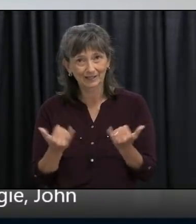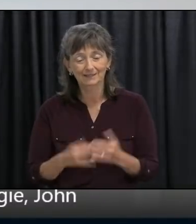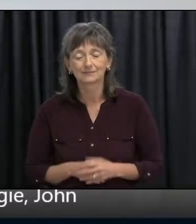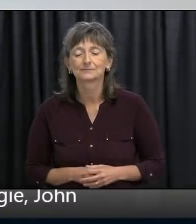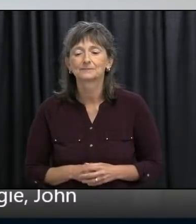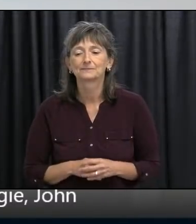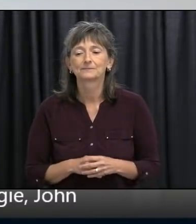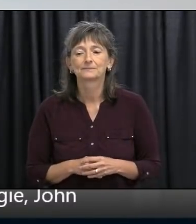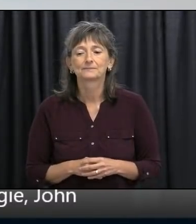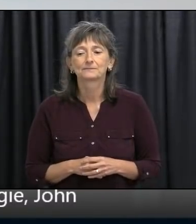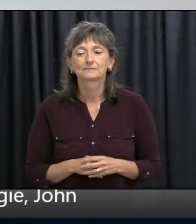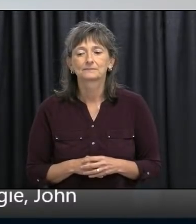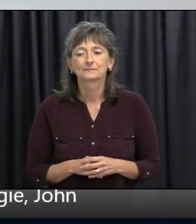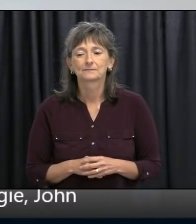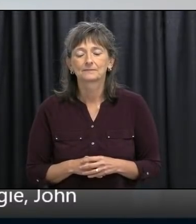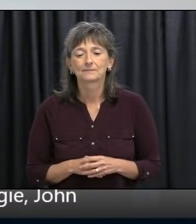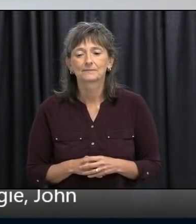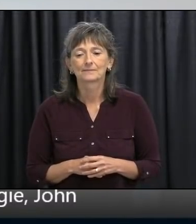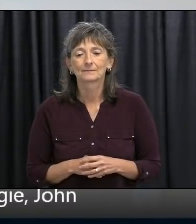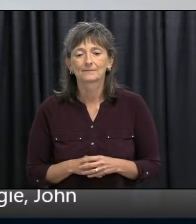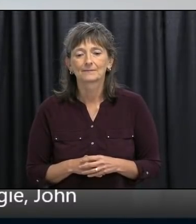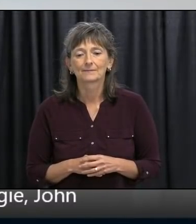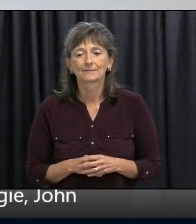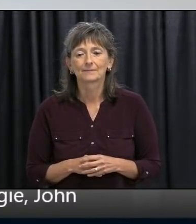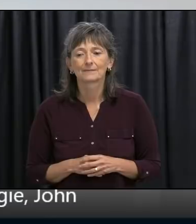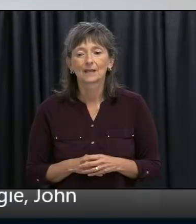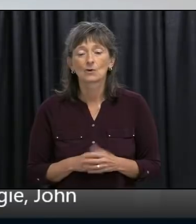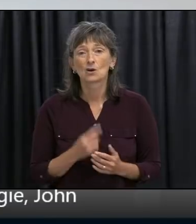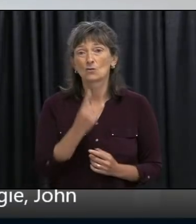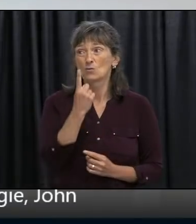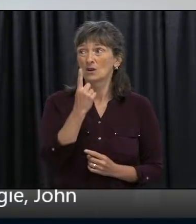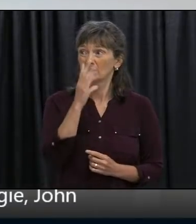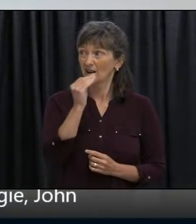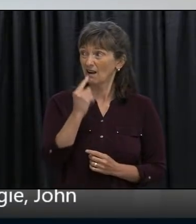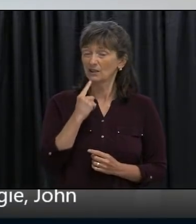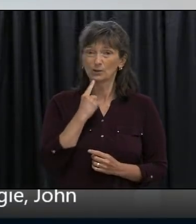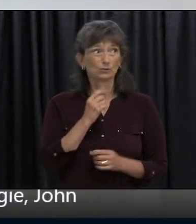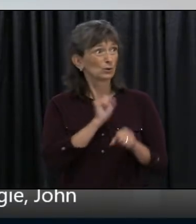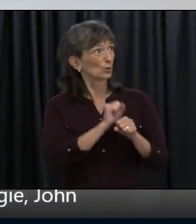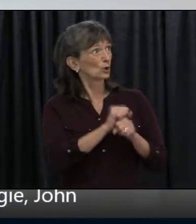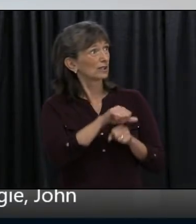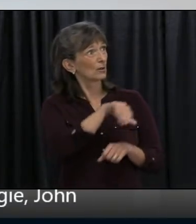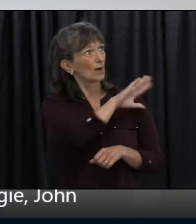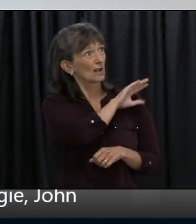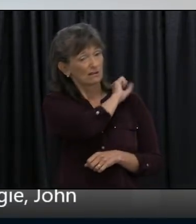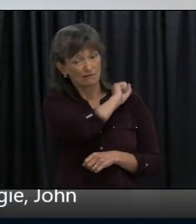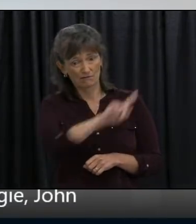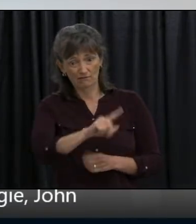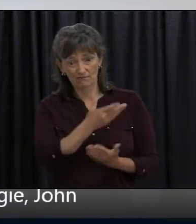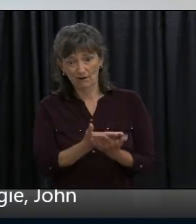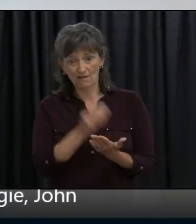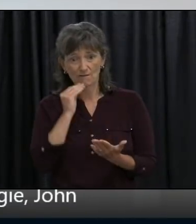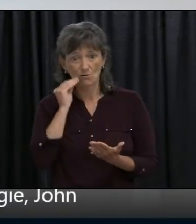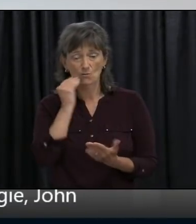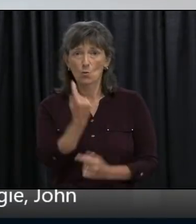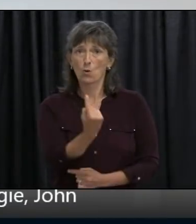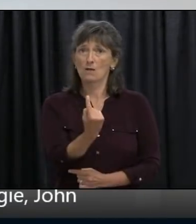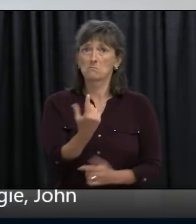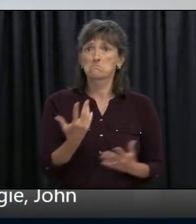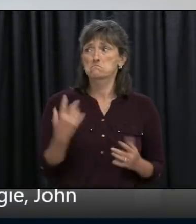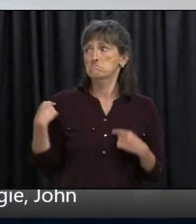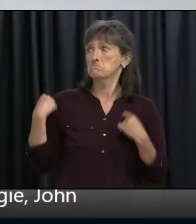the guy who returned from working away. And I would just echo what Dr. Fitzgerald has